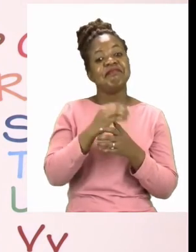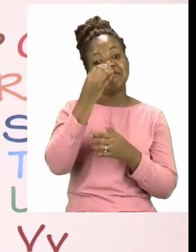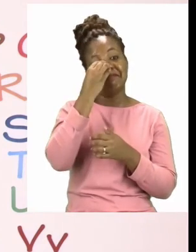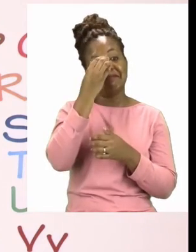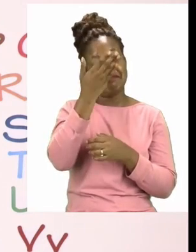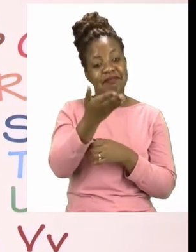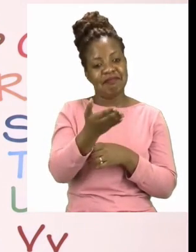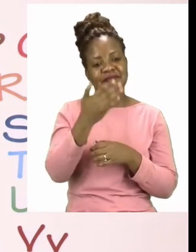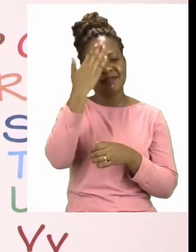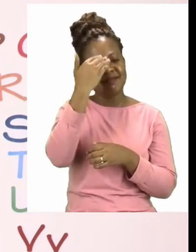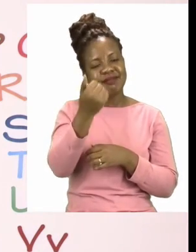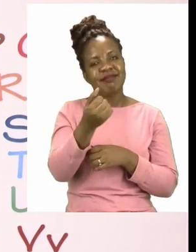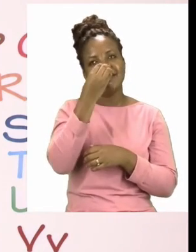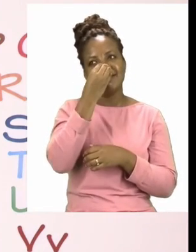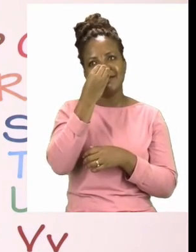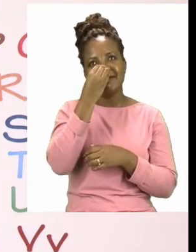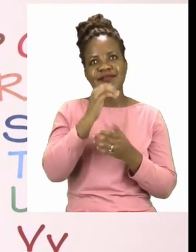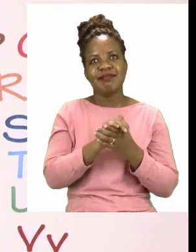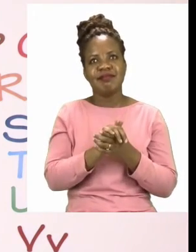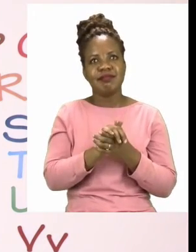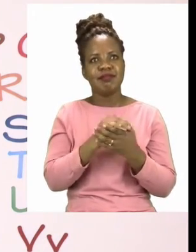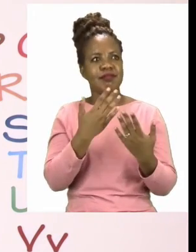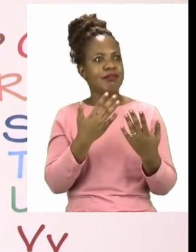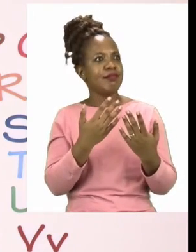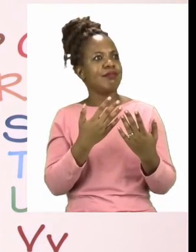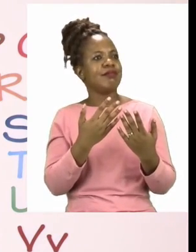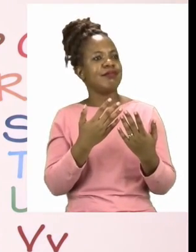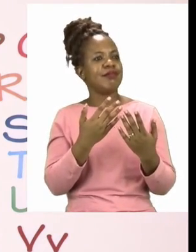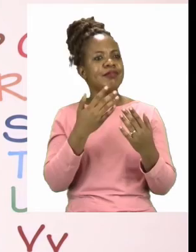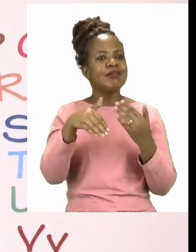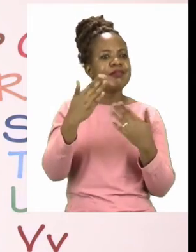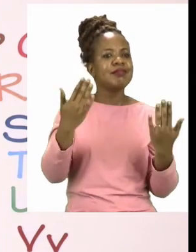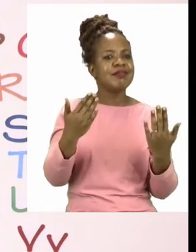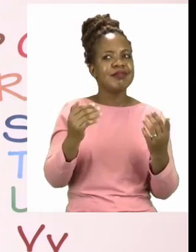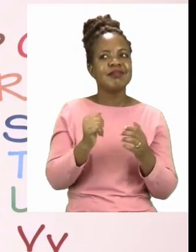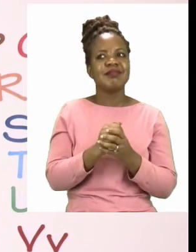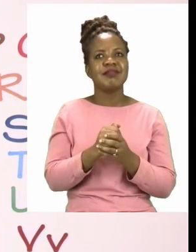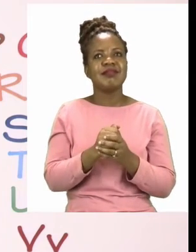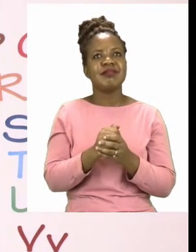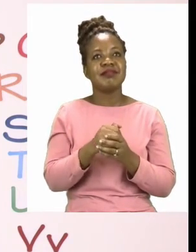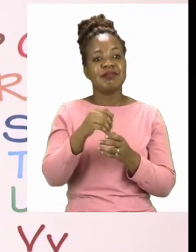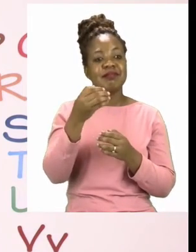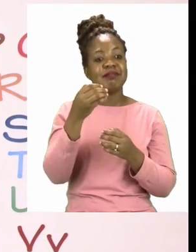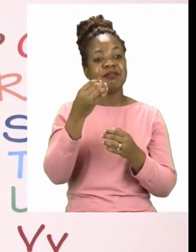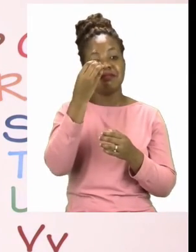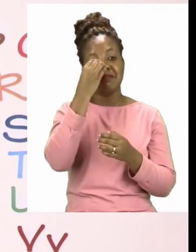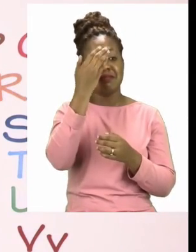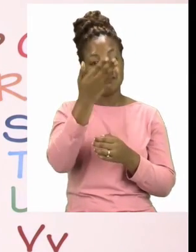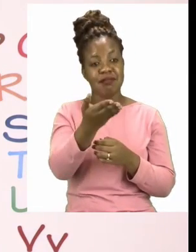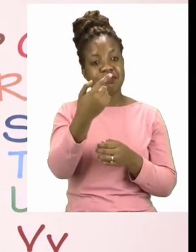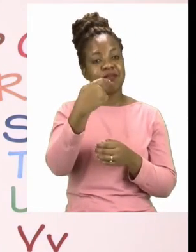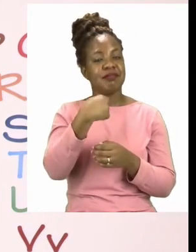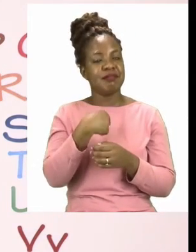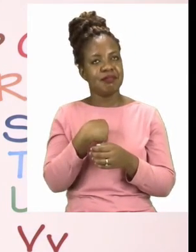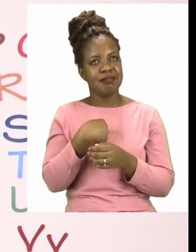is. Hello, Zacky. Oh, where are you going? So, from Zacky and I, we